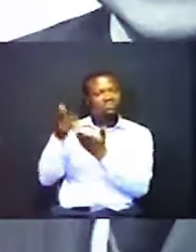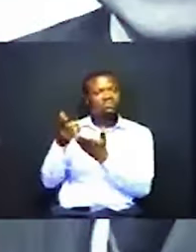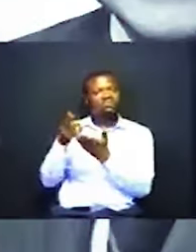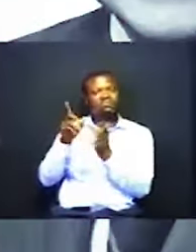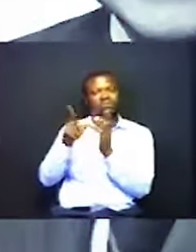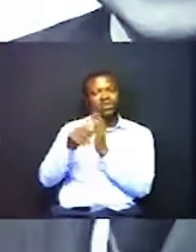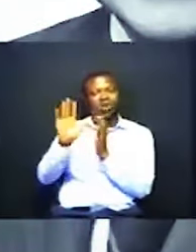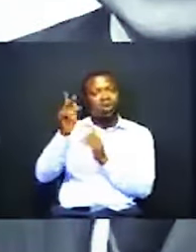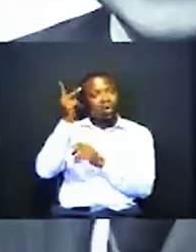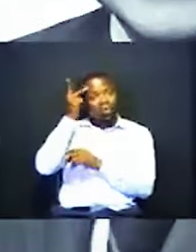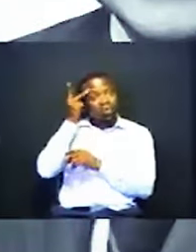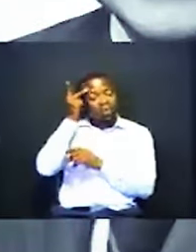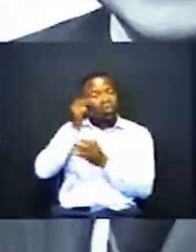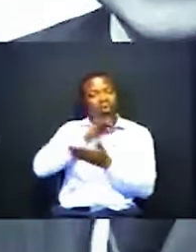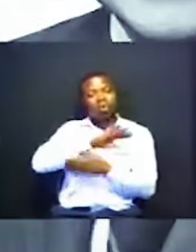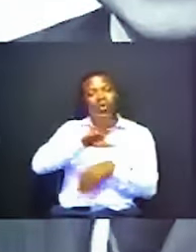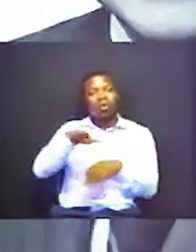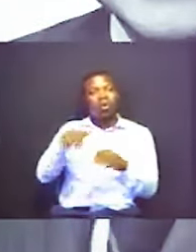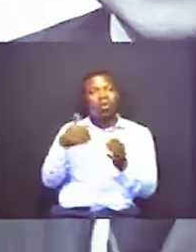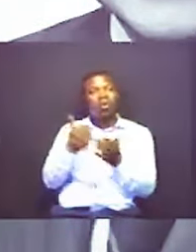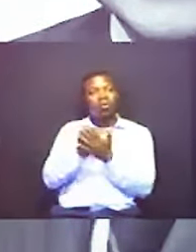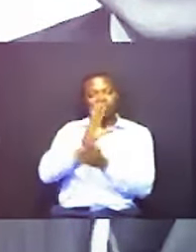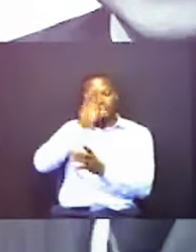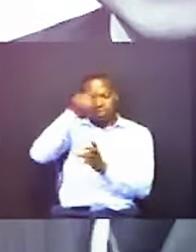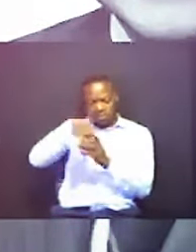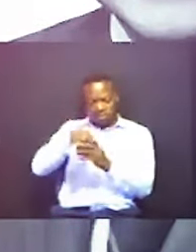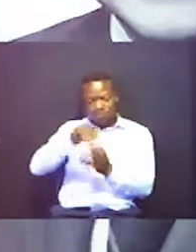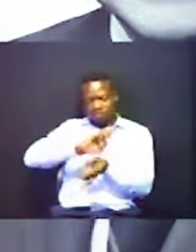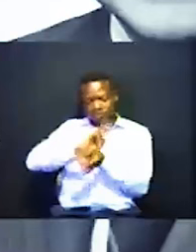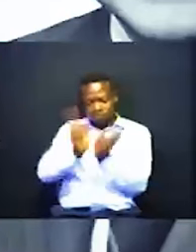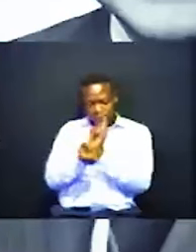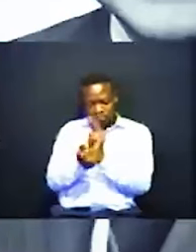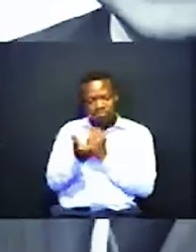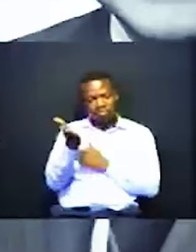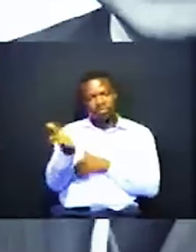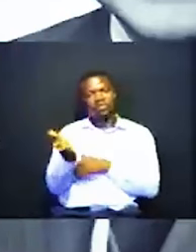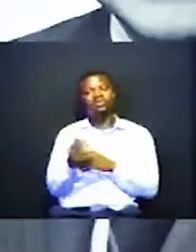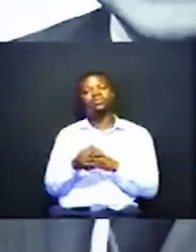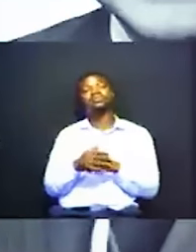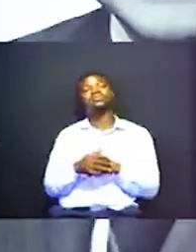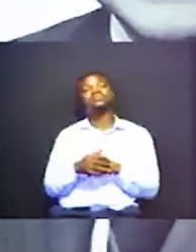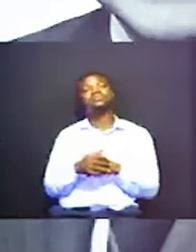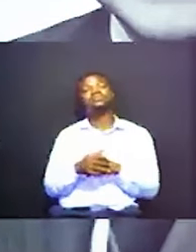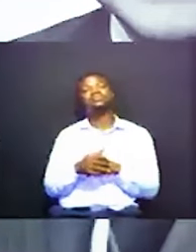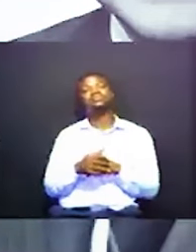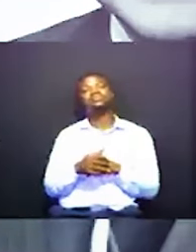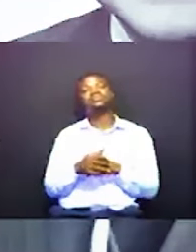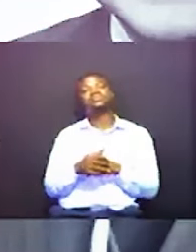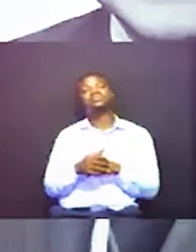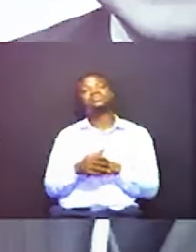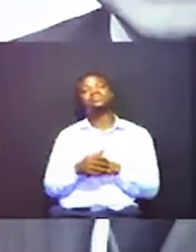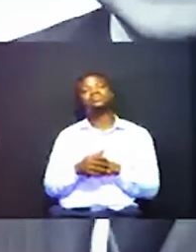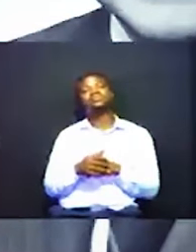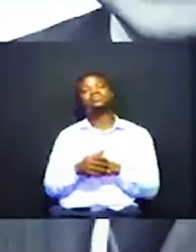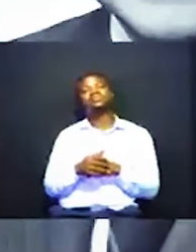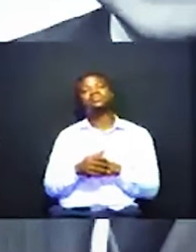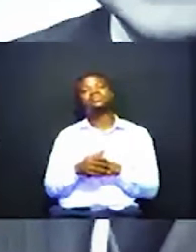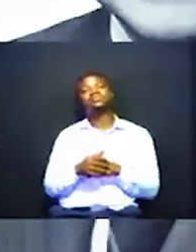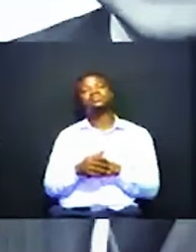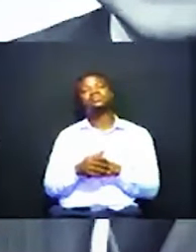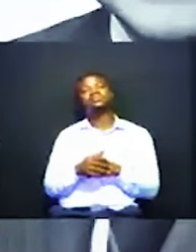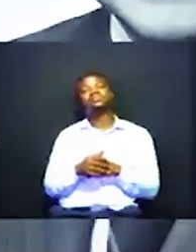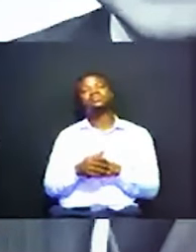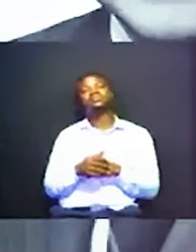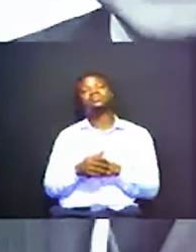And purposes are all involved in the repentance. When